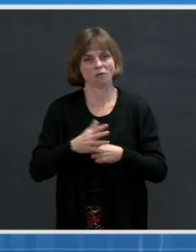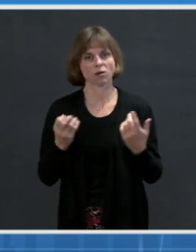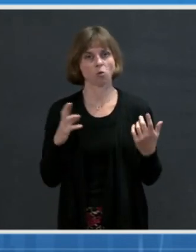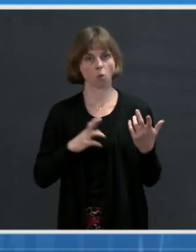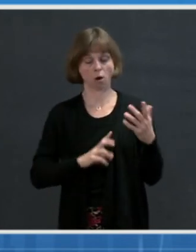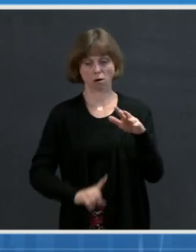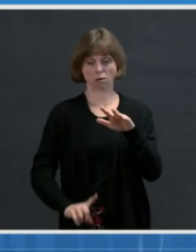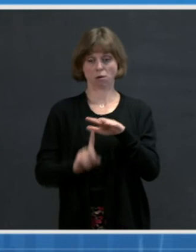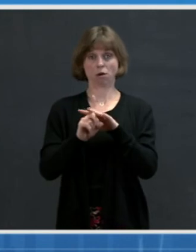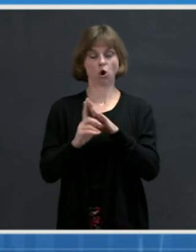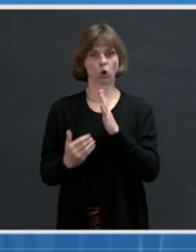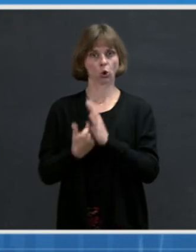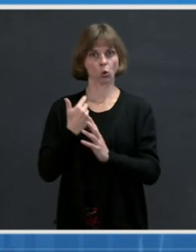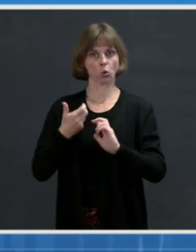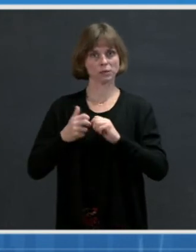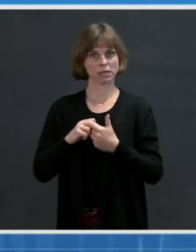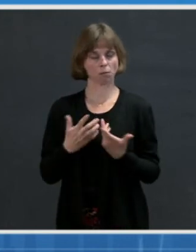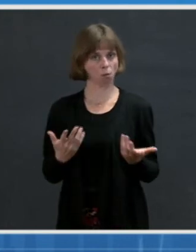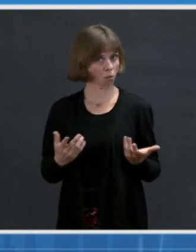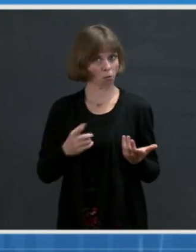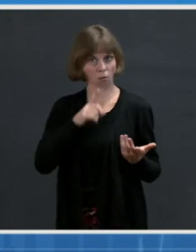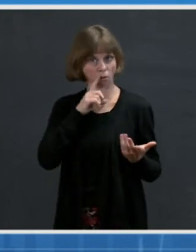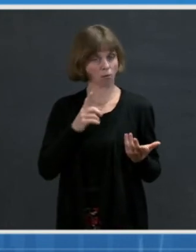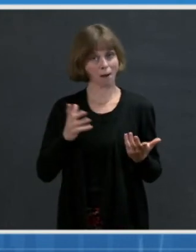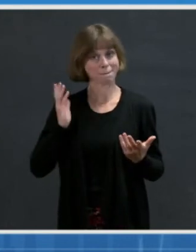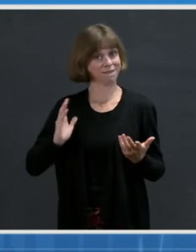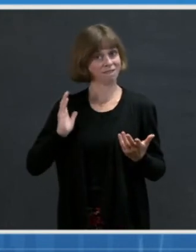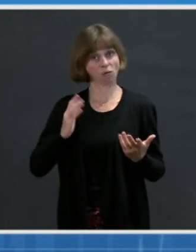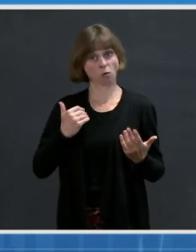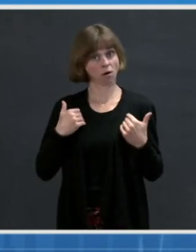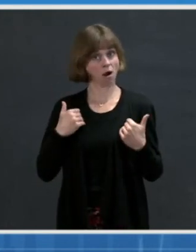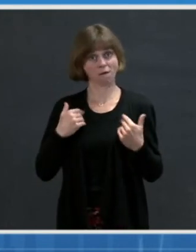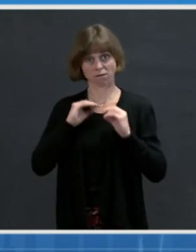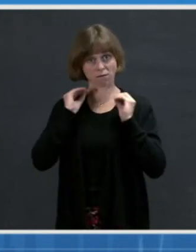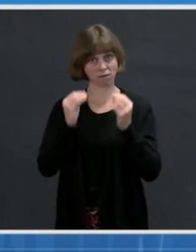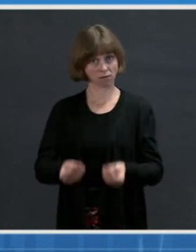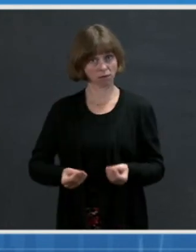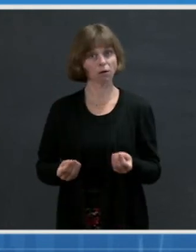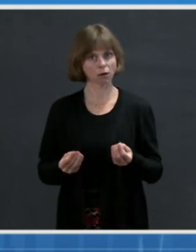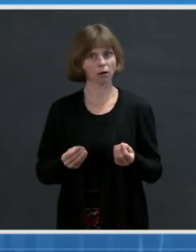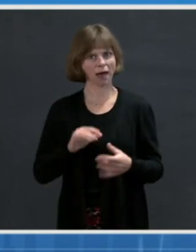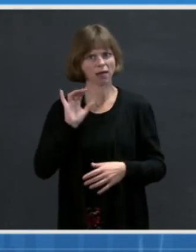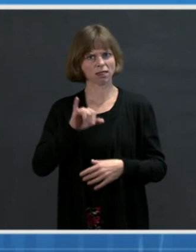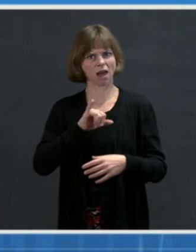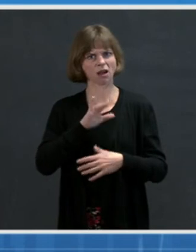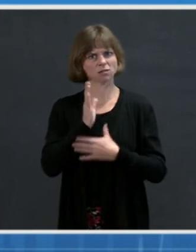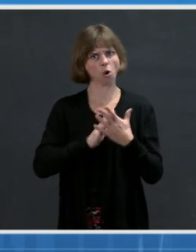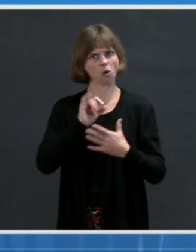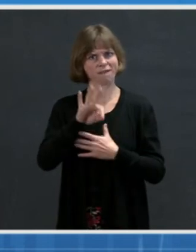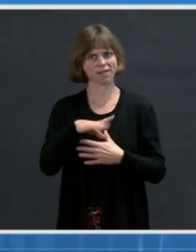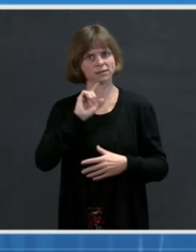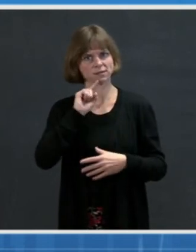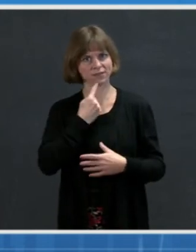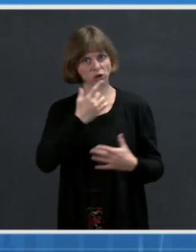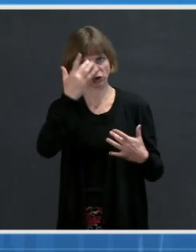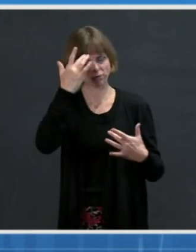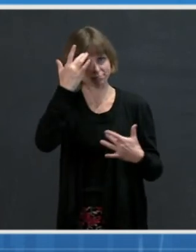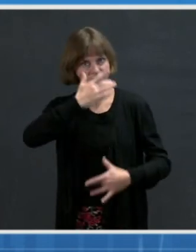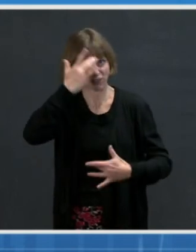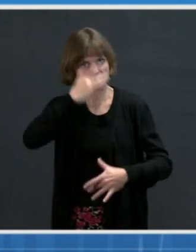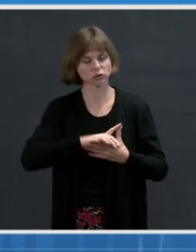new symptoms that they did not have even as part of their acute infection? Importantly, what